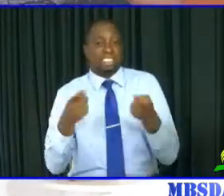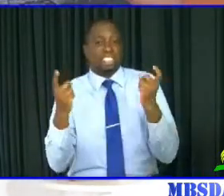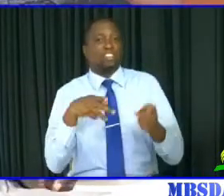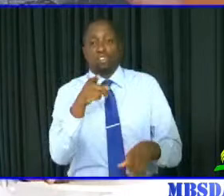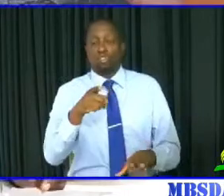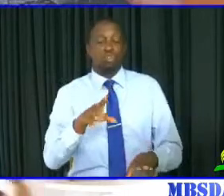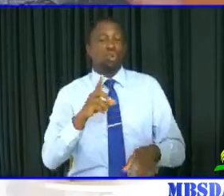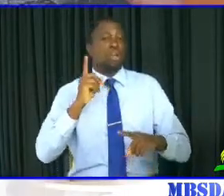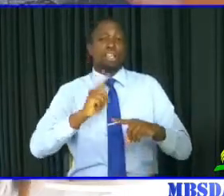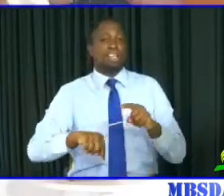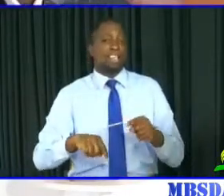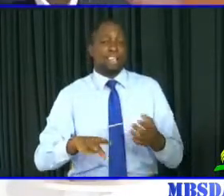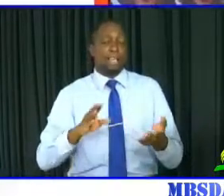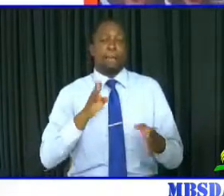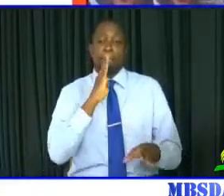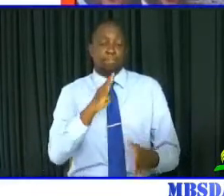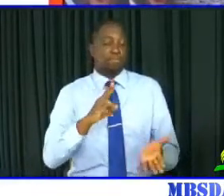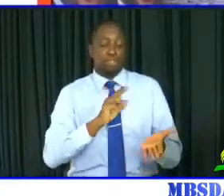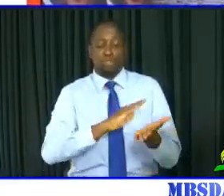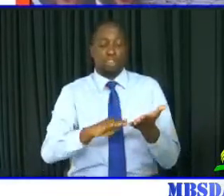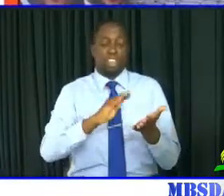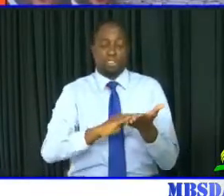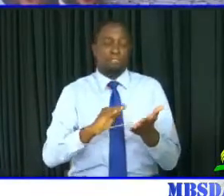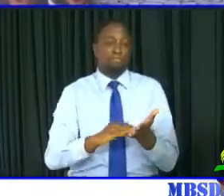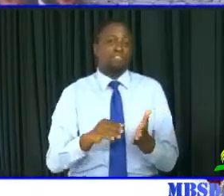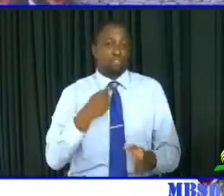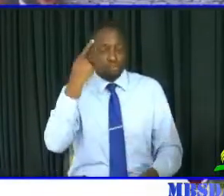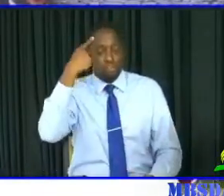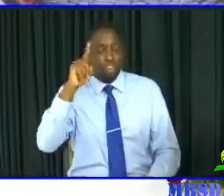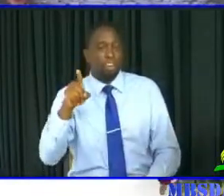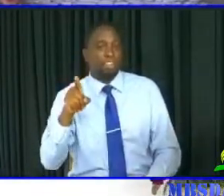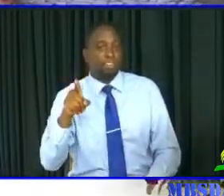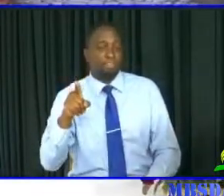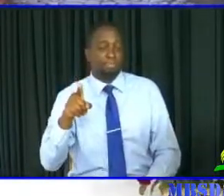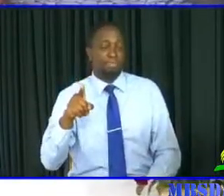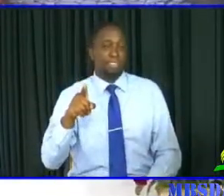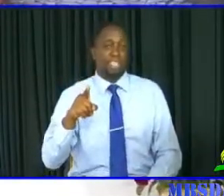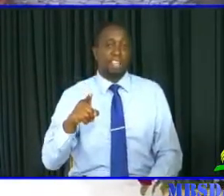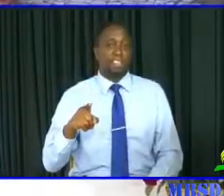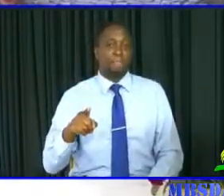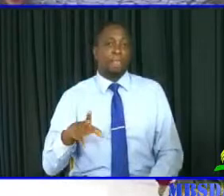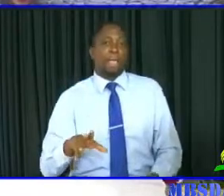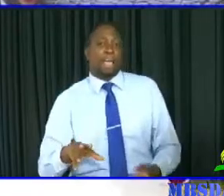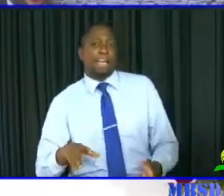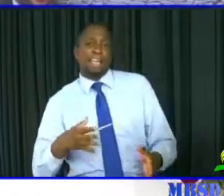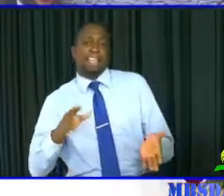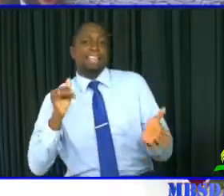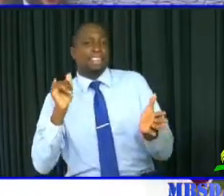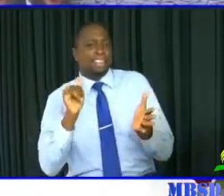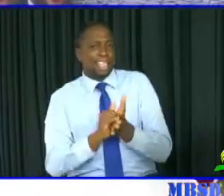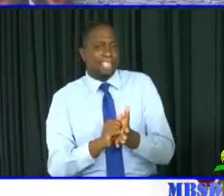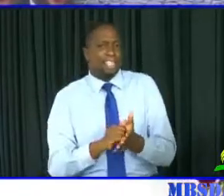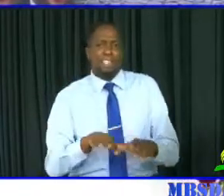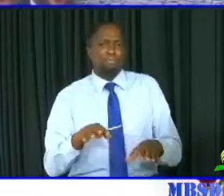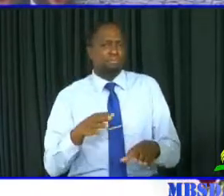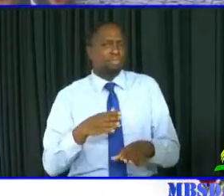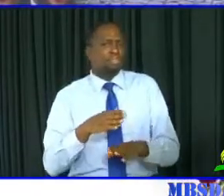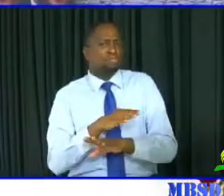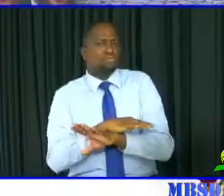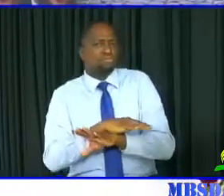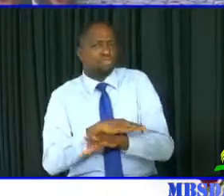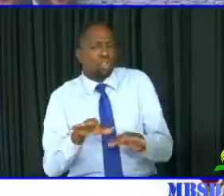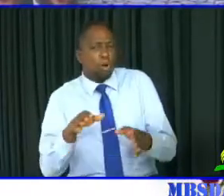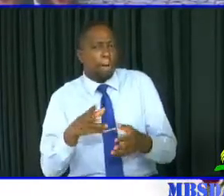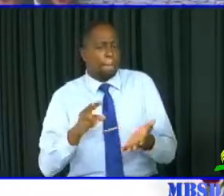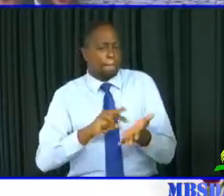the unpardonable sin. And the unpardonable sin doesn't mean that you cannot get pardon for it, because there is no sin